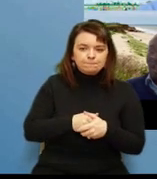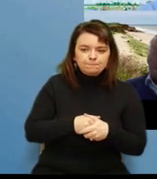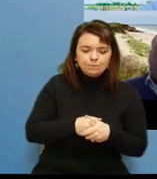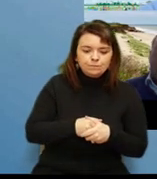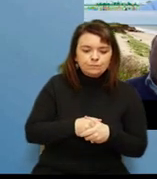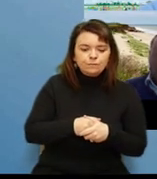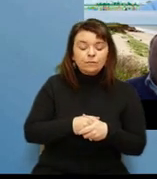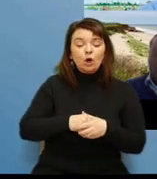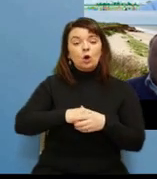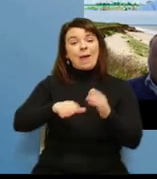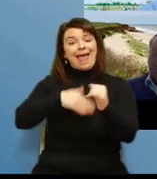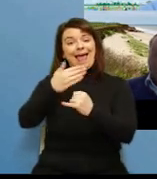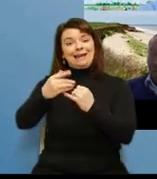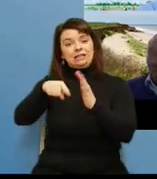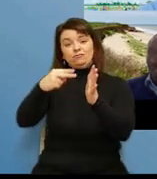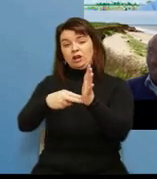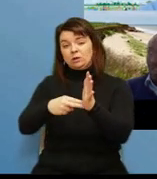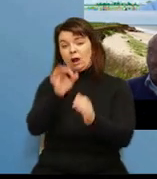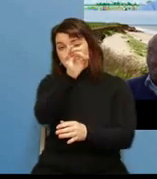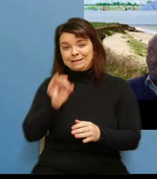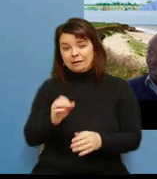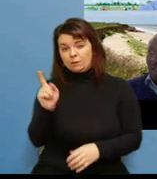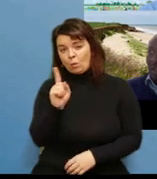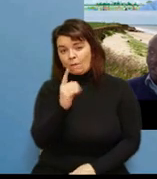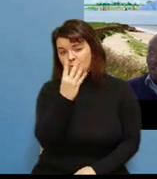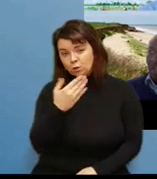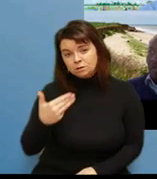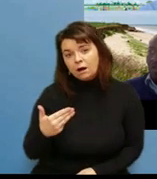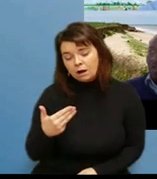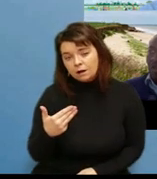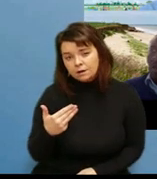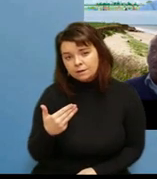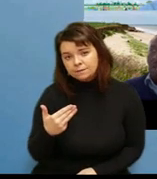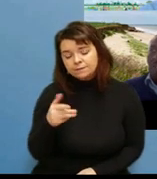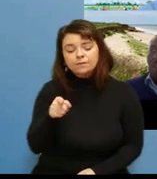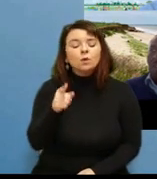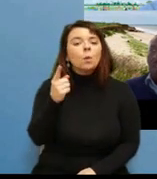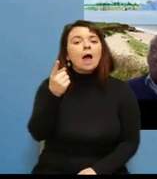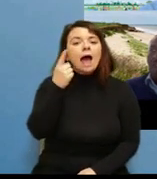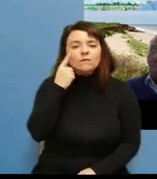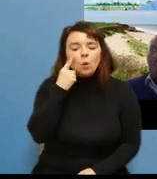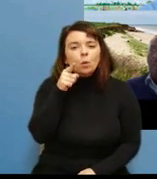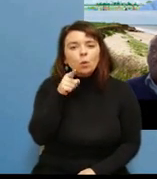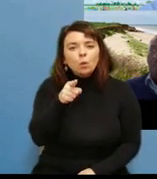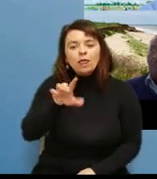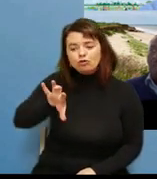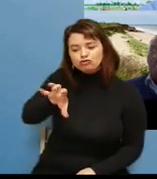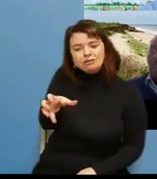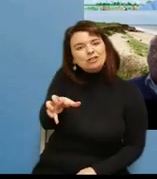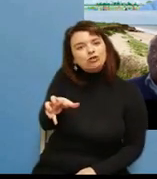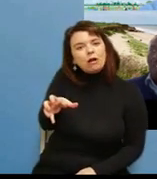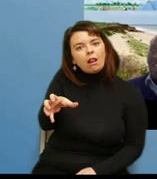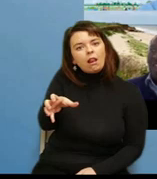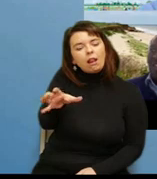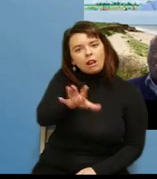uptake at the end of January, they're at 49%. And if you cross-look at the regional